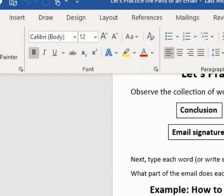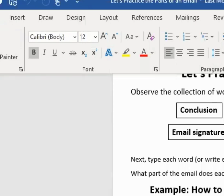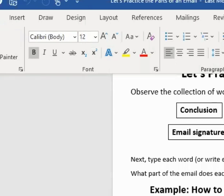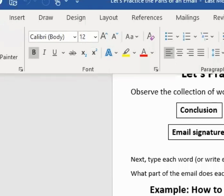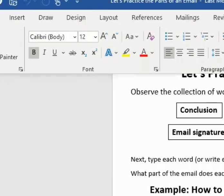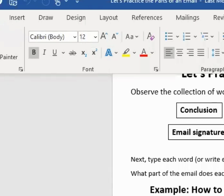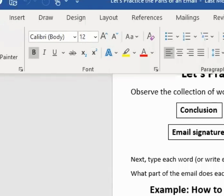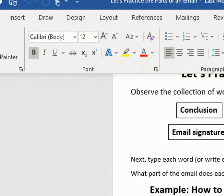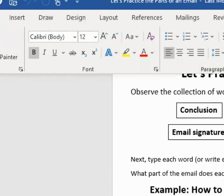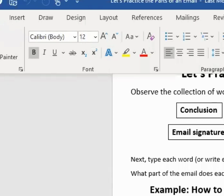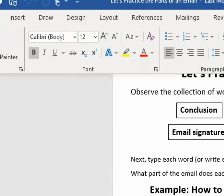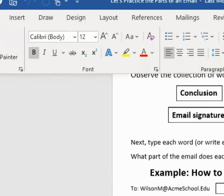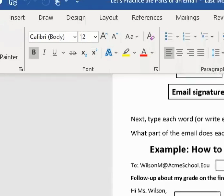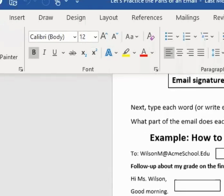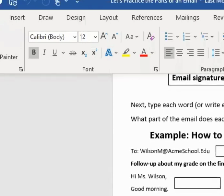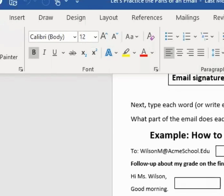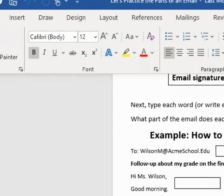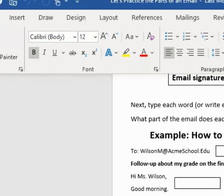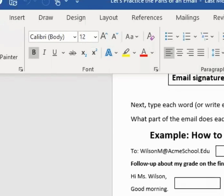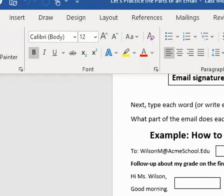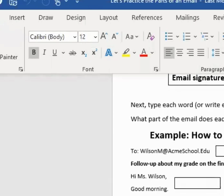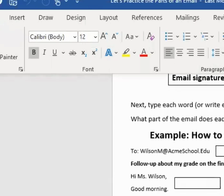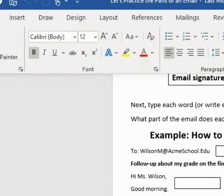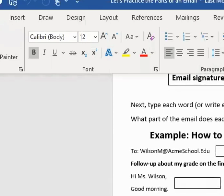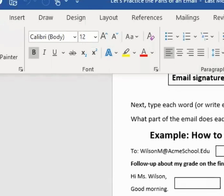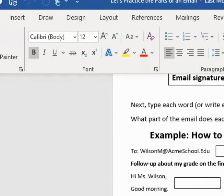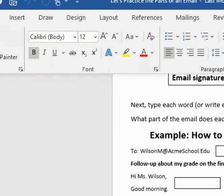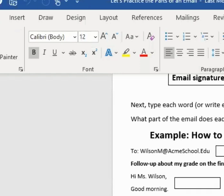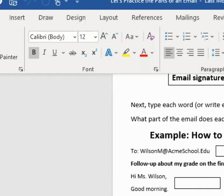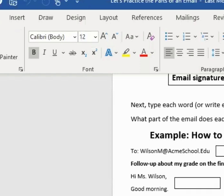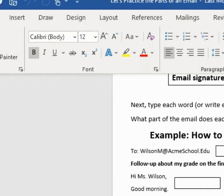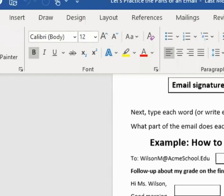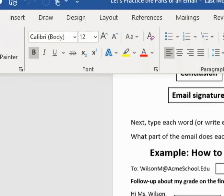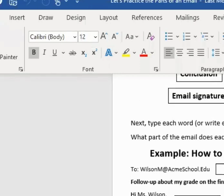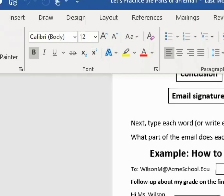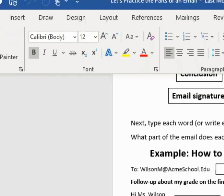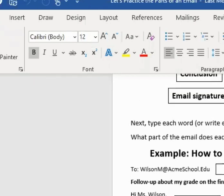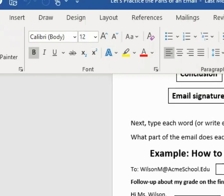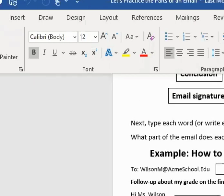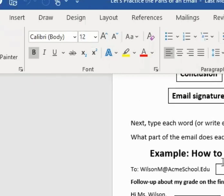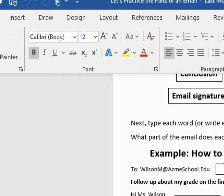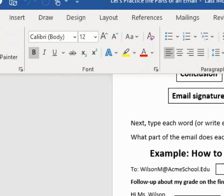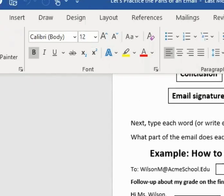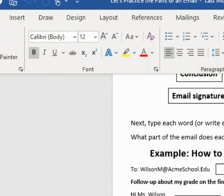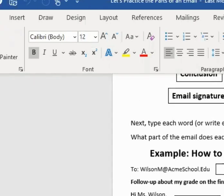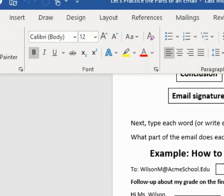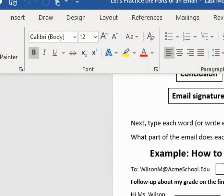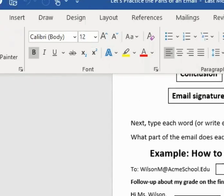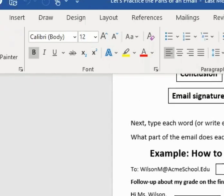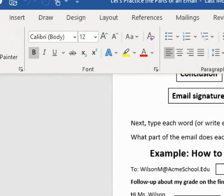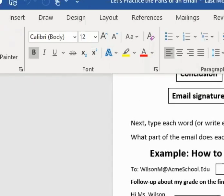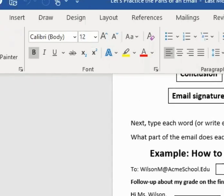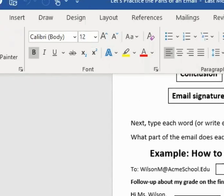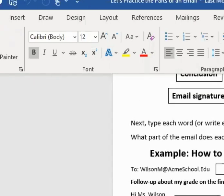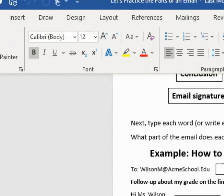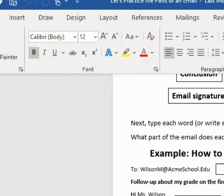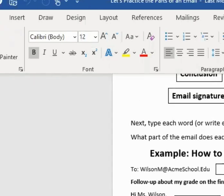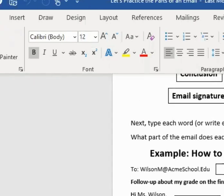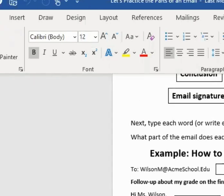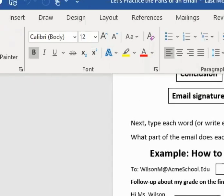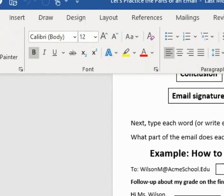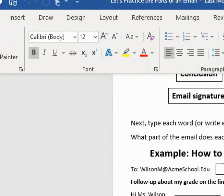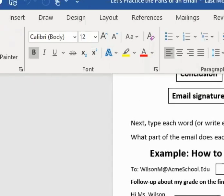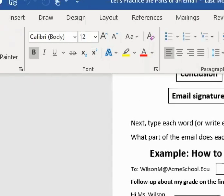you. A subject line right here. And what word would we put right here? Let me keep it in the frame. What word would we put right here?